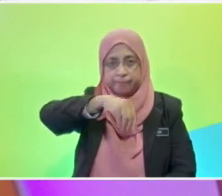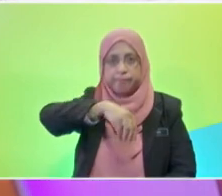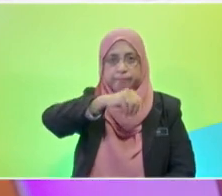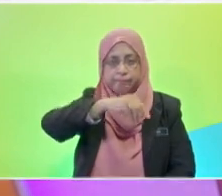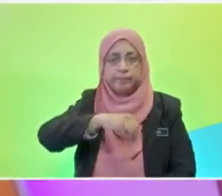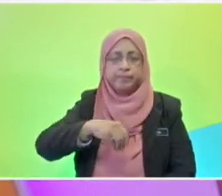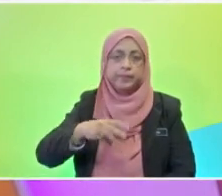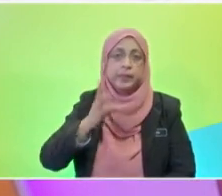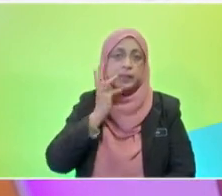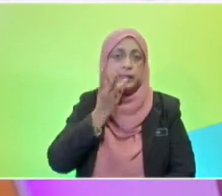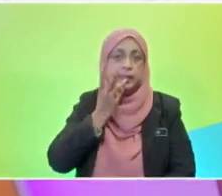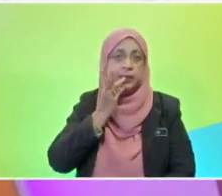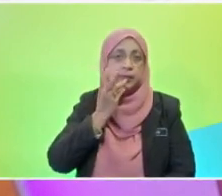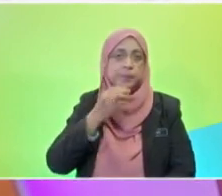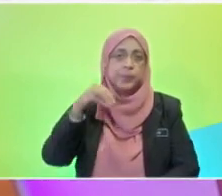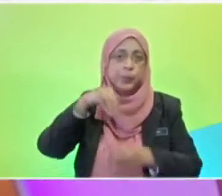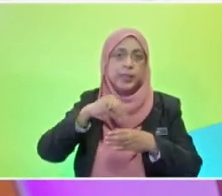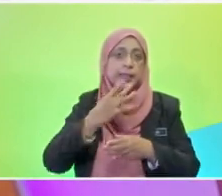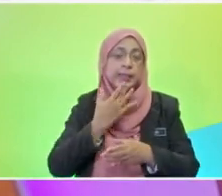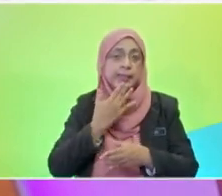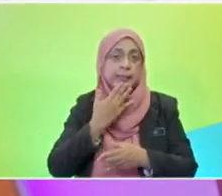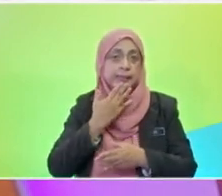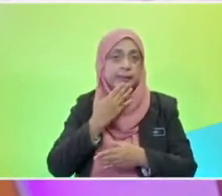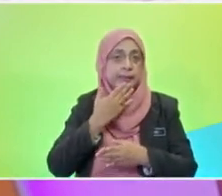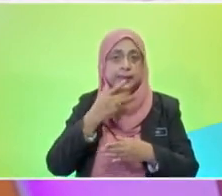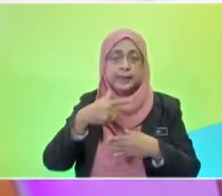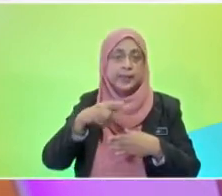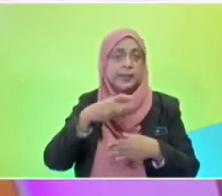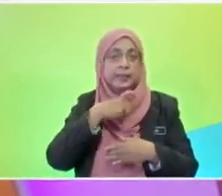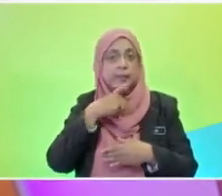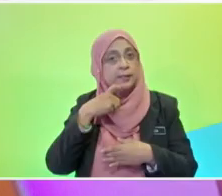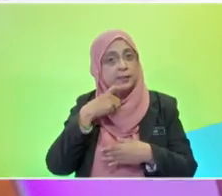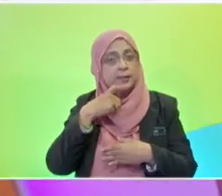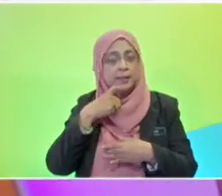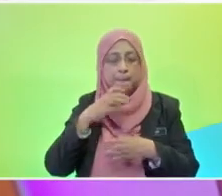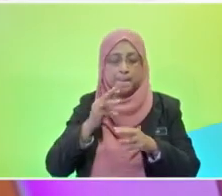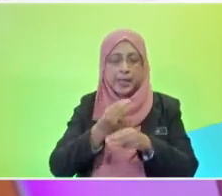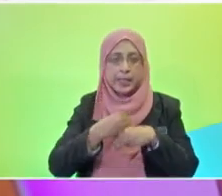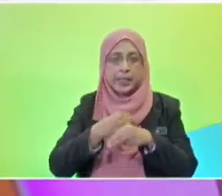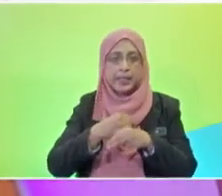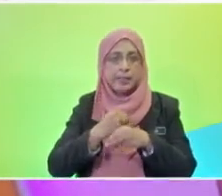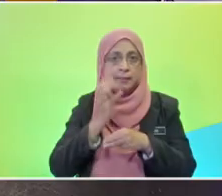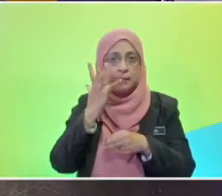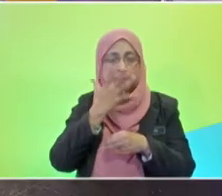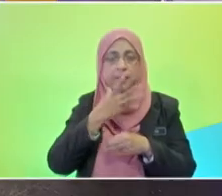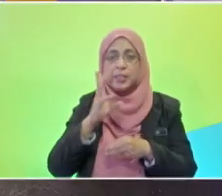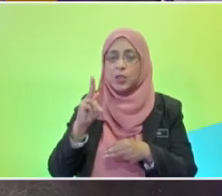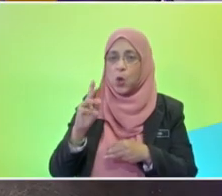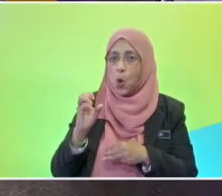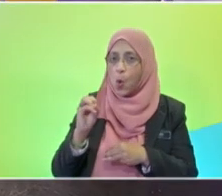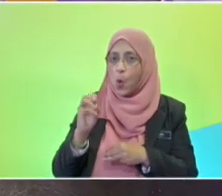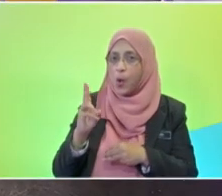rice to dry. Okay. And you can have a nice column. All right. And the last one, everyone, the